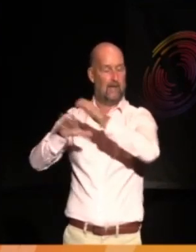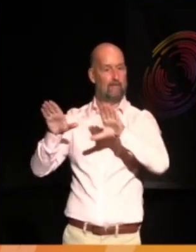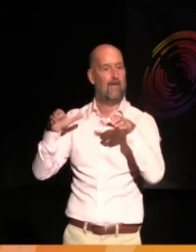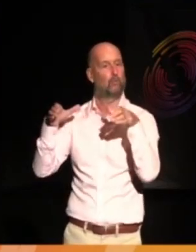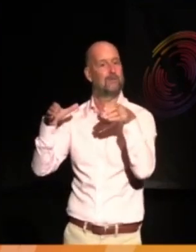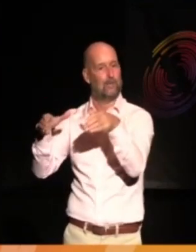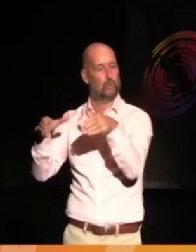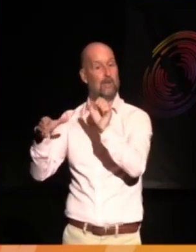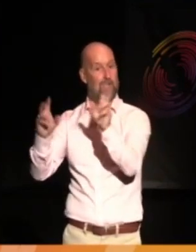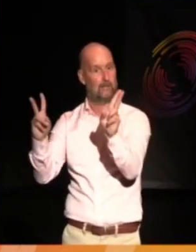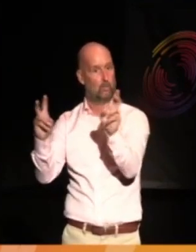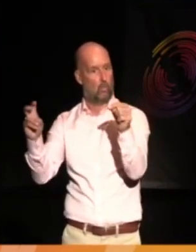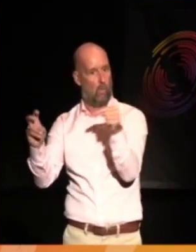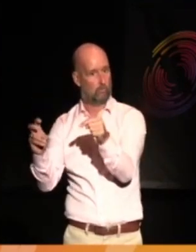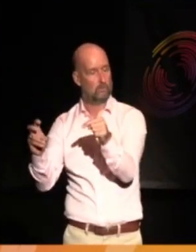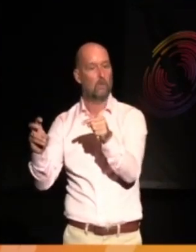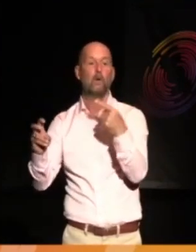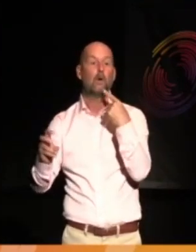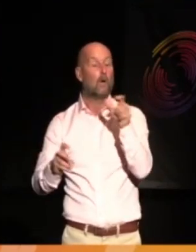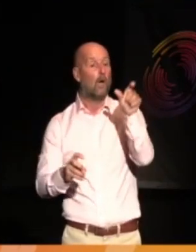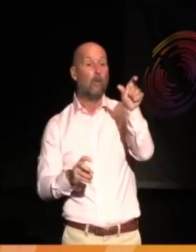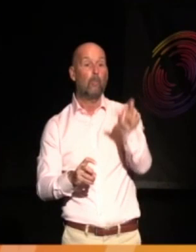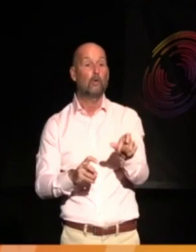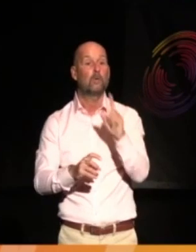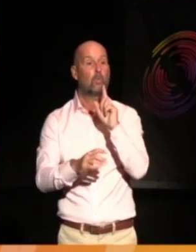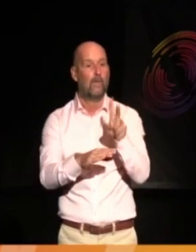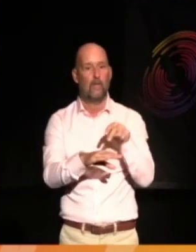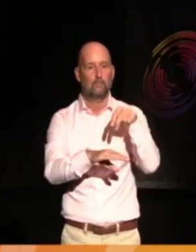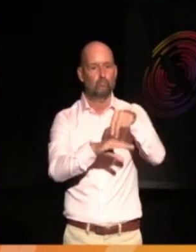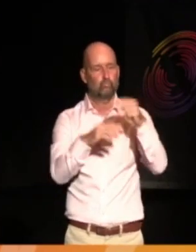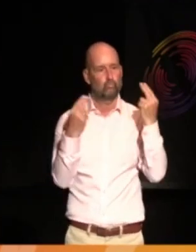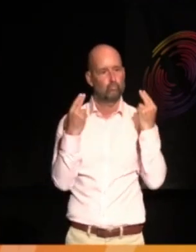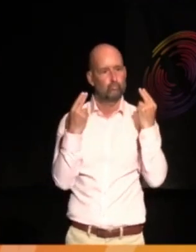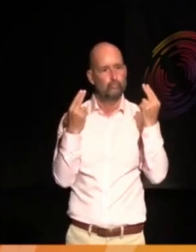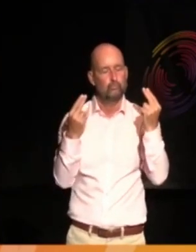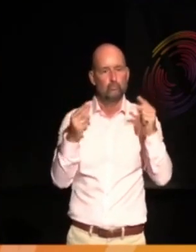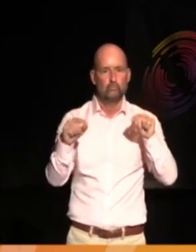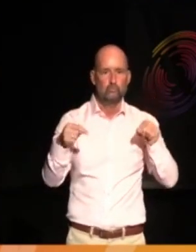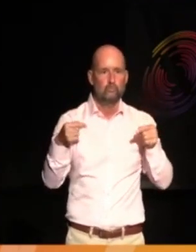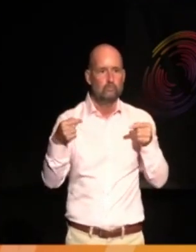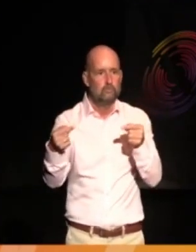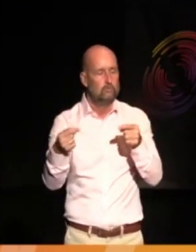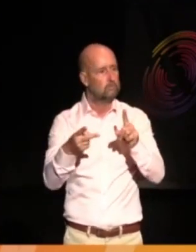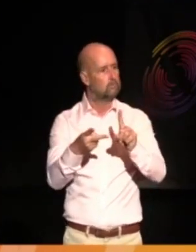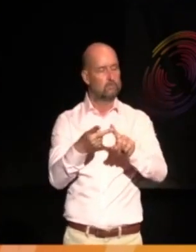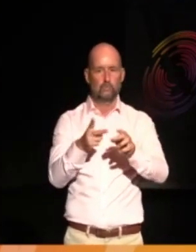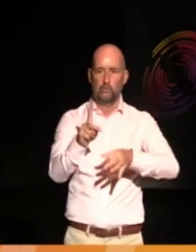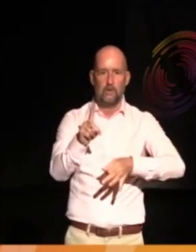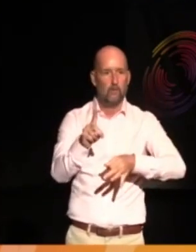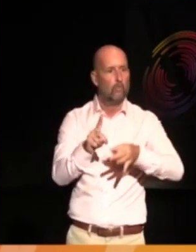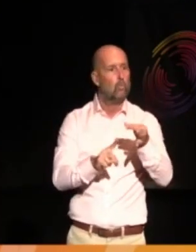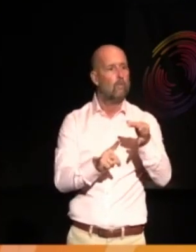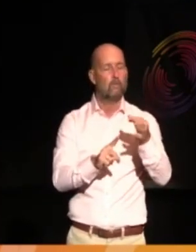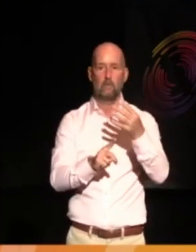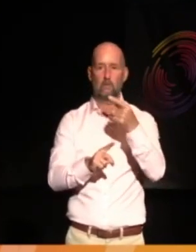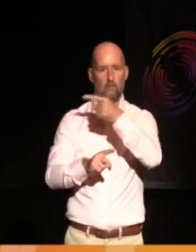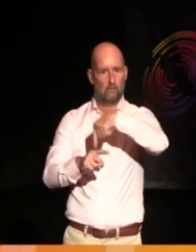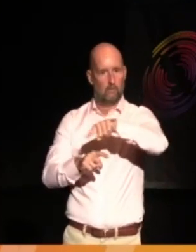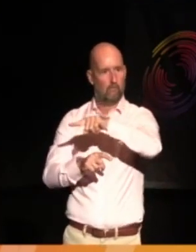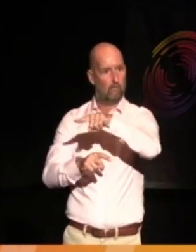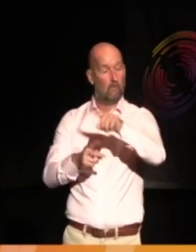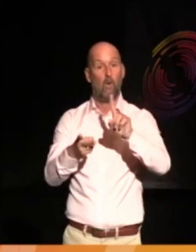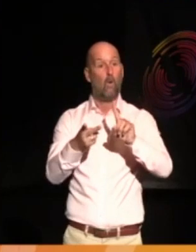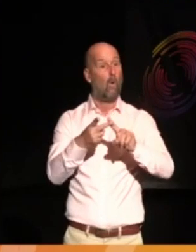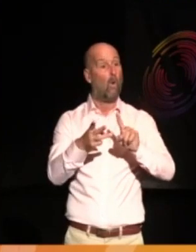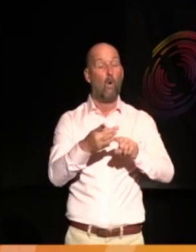The quote is this: every time a person stands up for an ideal, or acts to improve the lot of others, or strikes